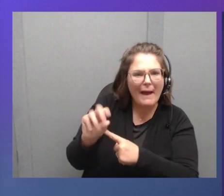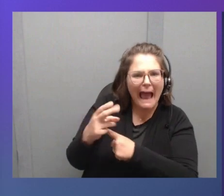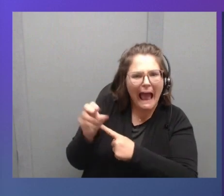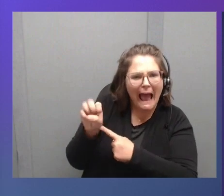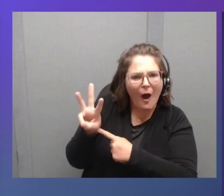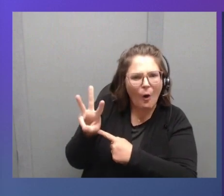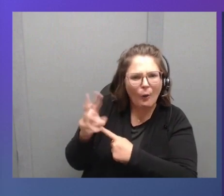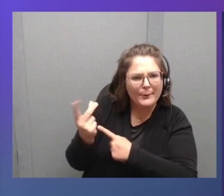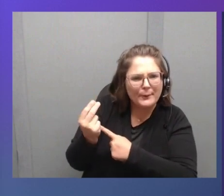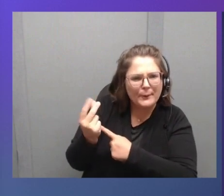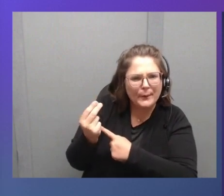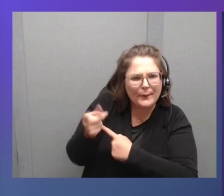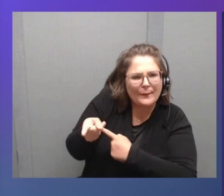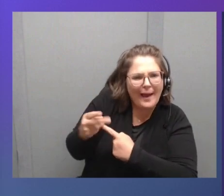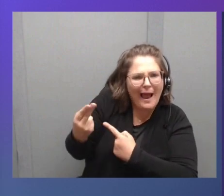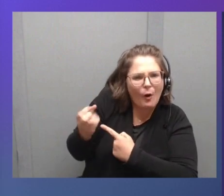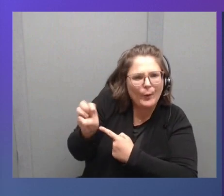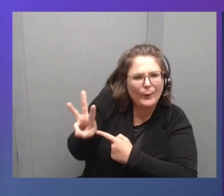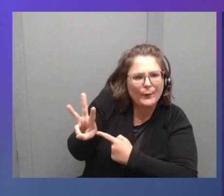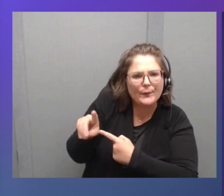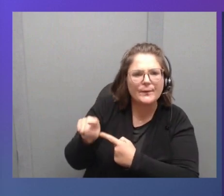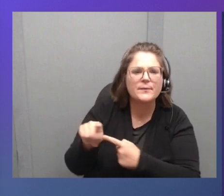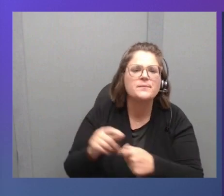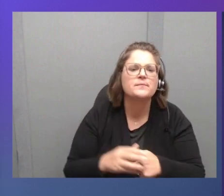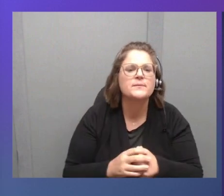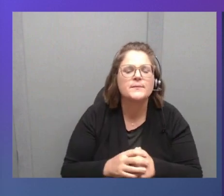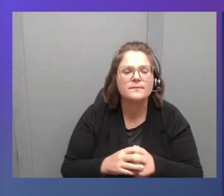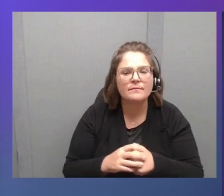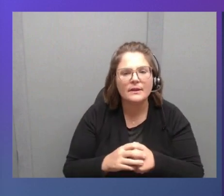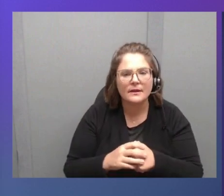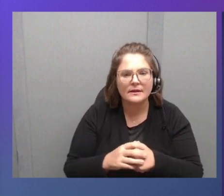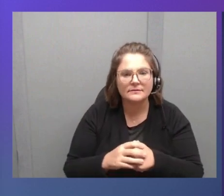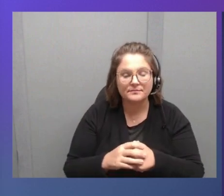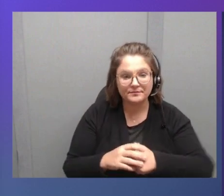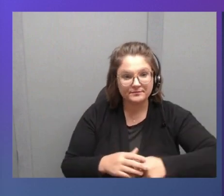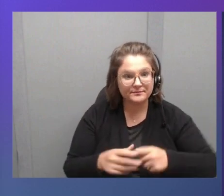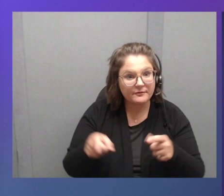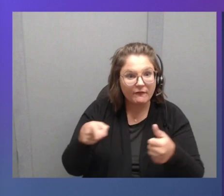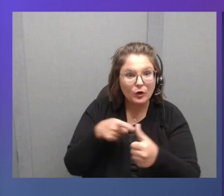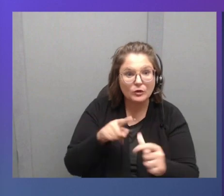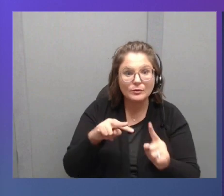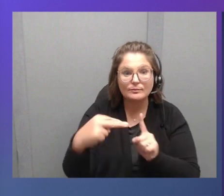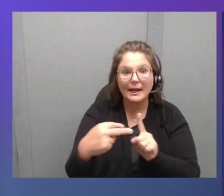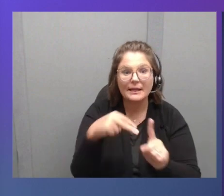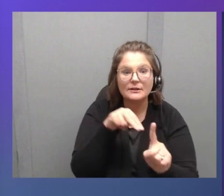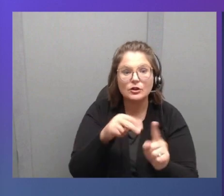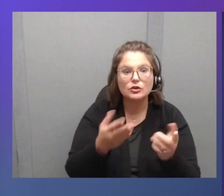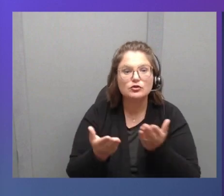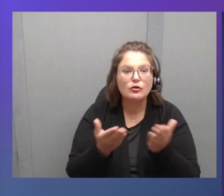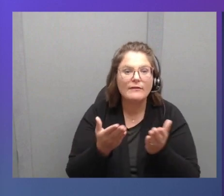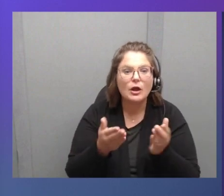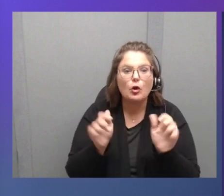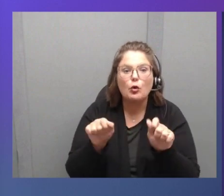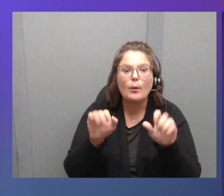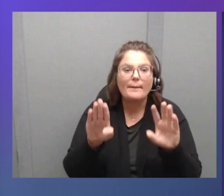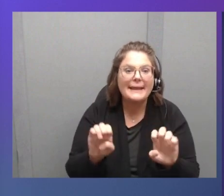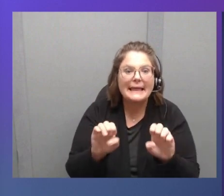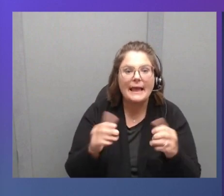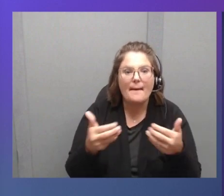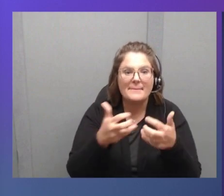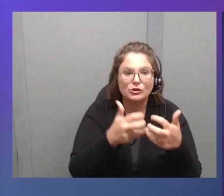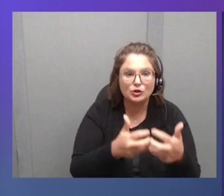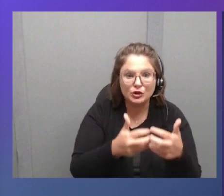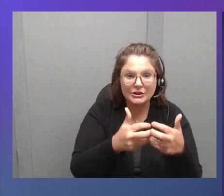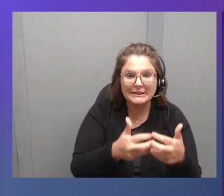So first off, from a server perspective, so this could be a bare metal machine. It could be